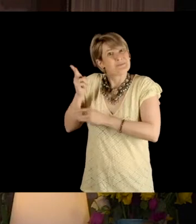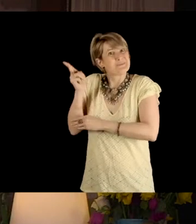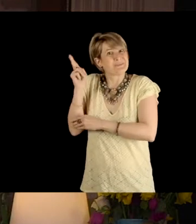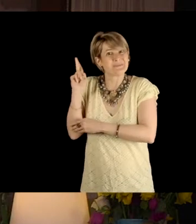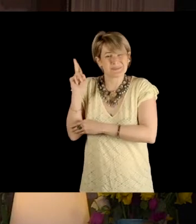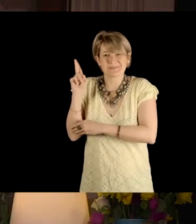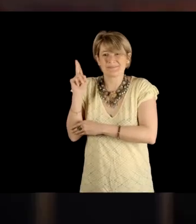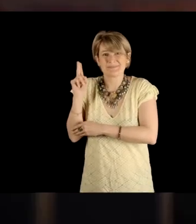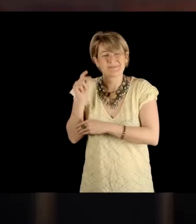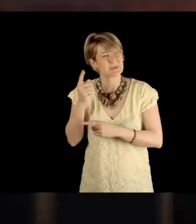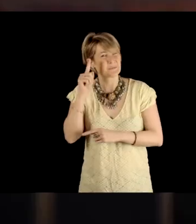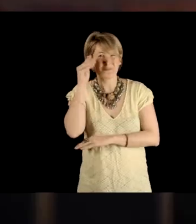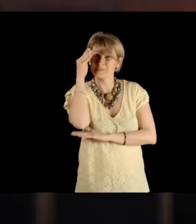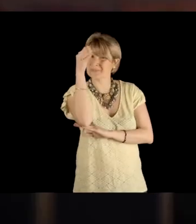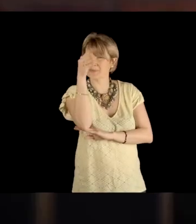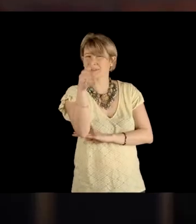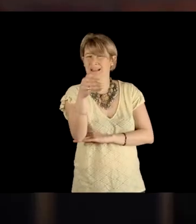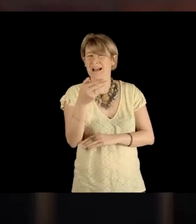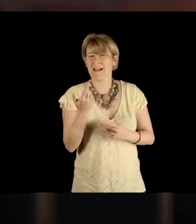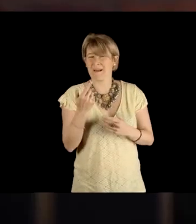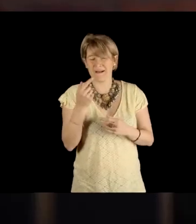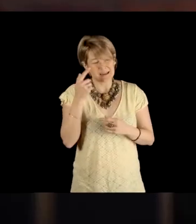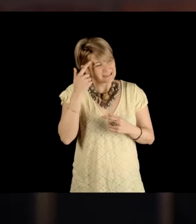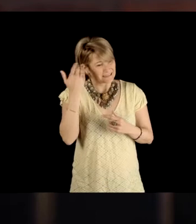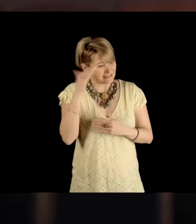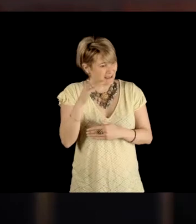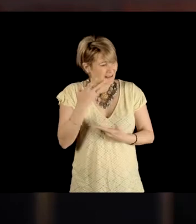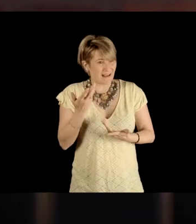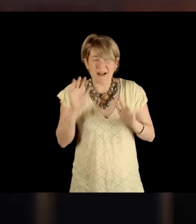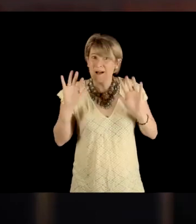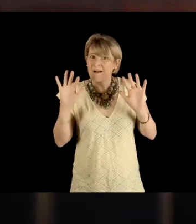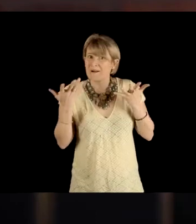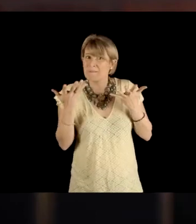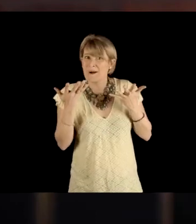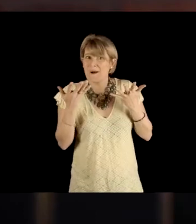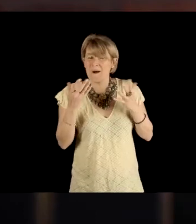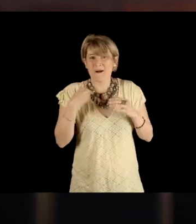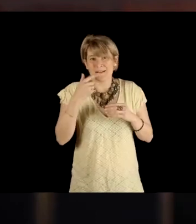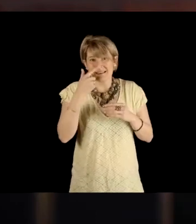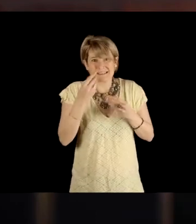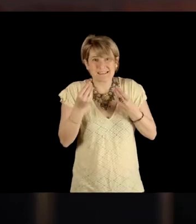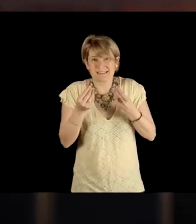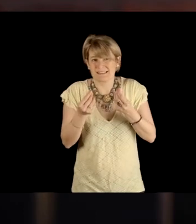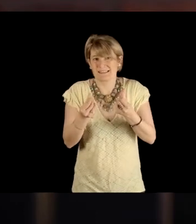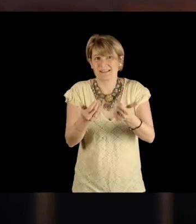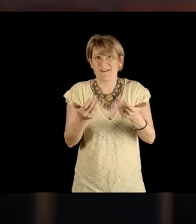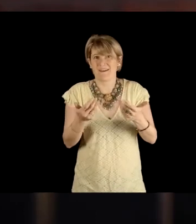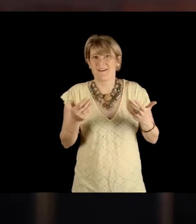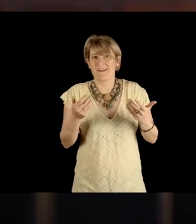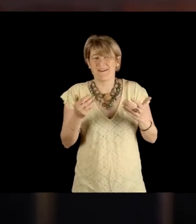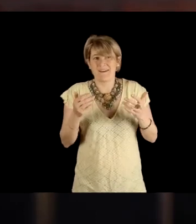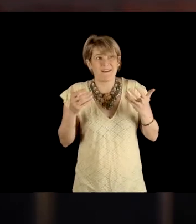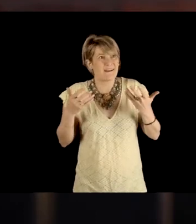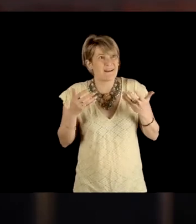tied to a mere small plastic chair. Again, it's a matter of perception. Our ideas,